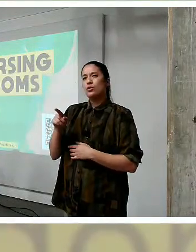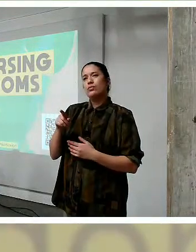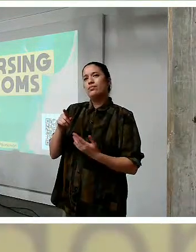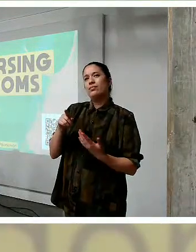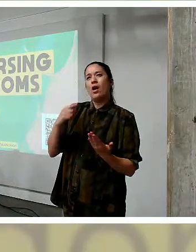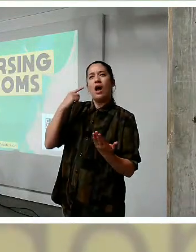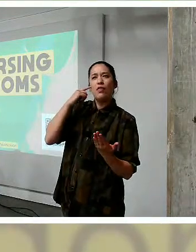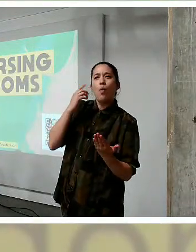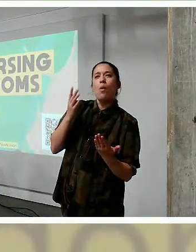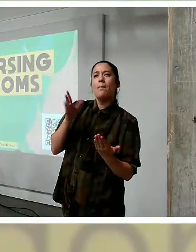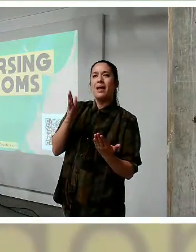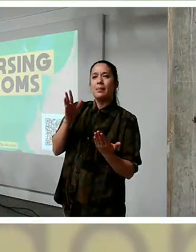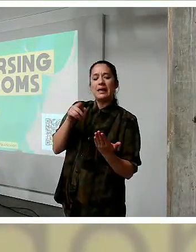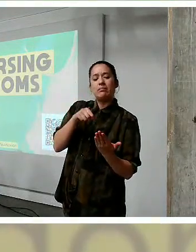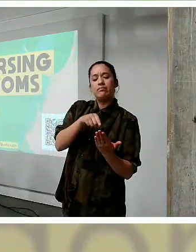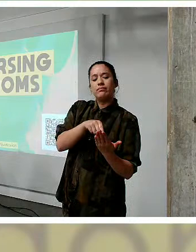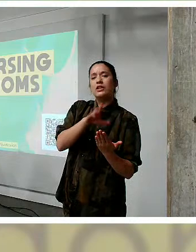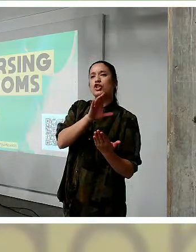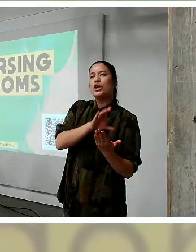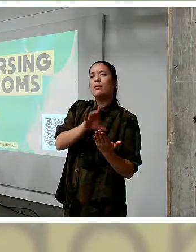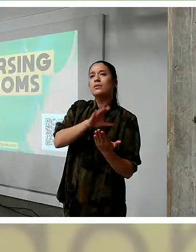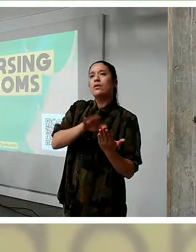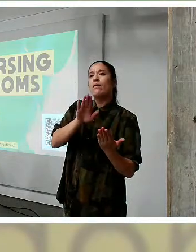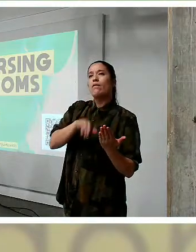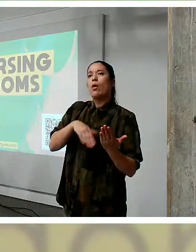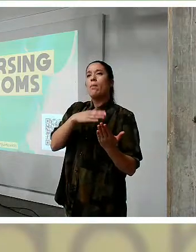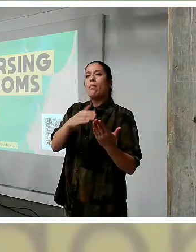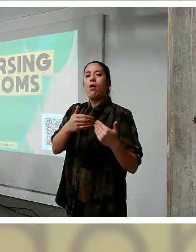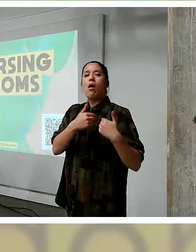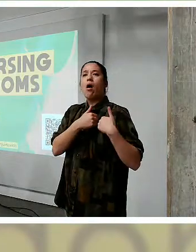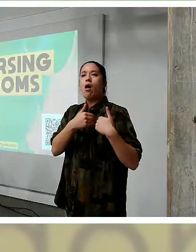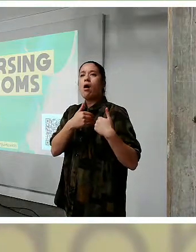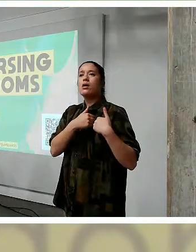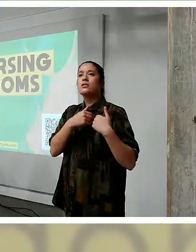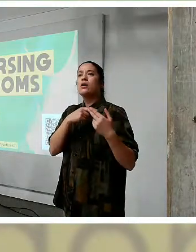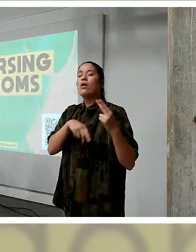you've kind of summarised it so perfectly, I can't see the point.